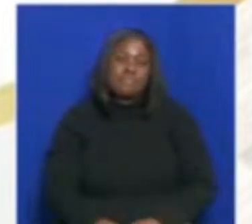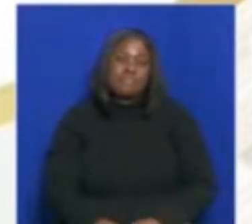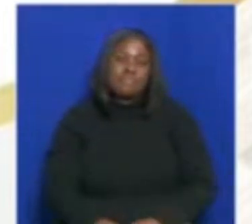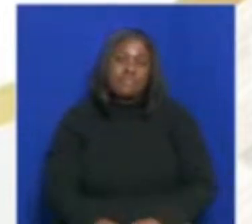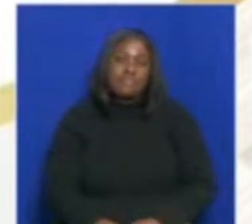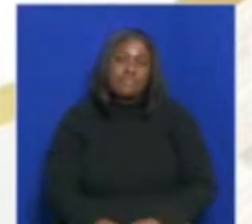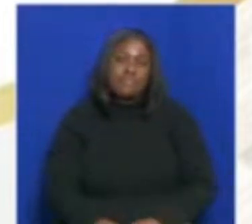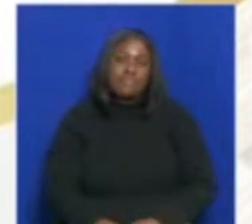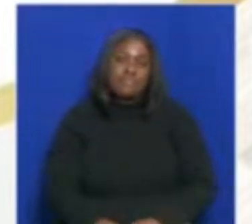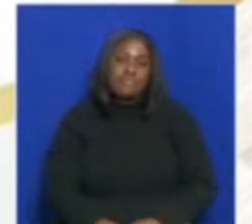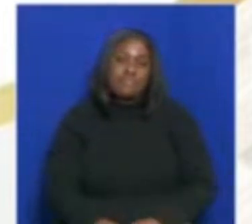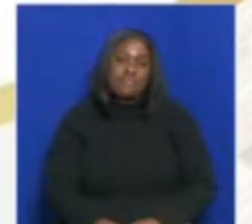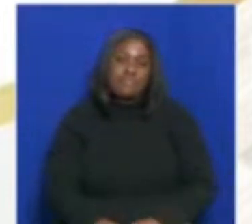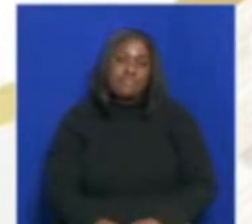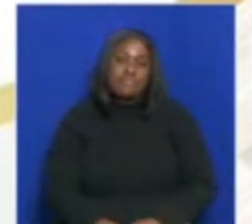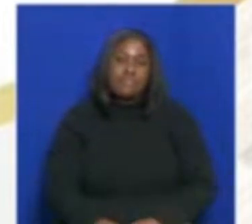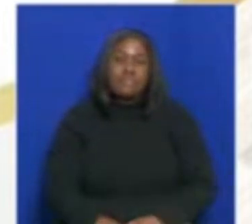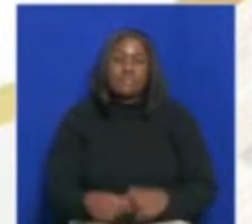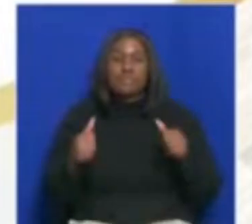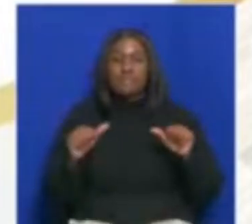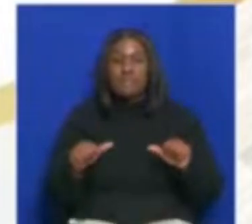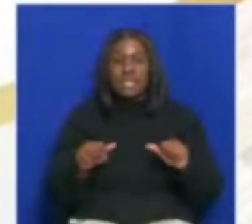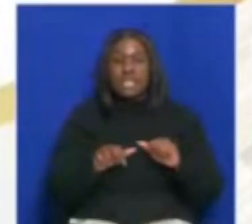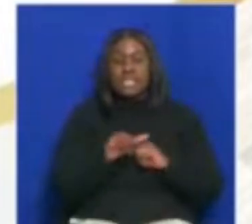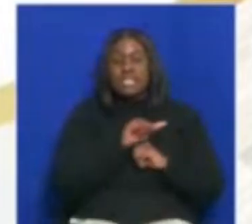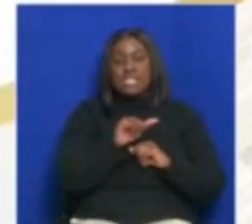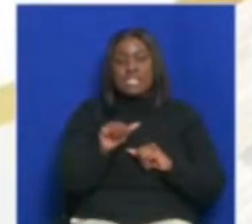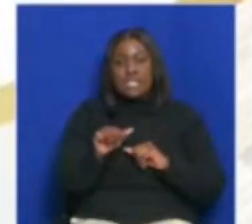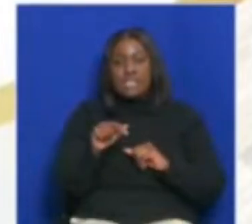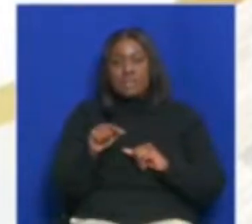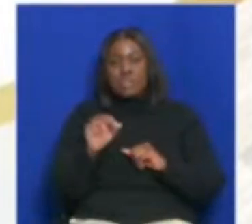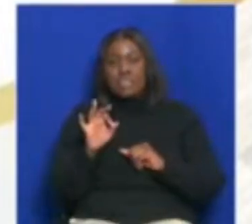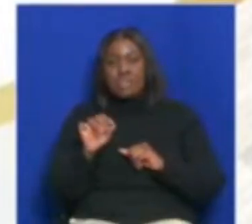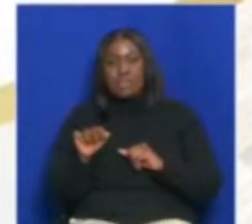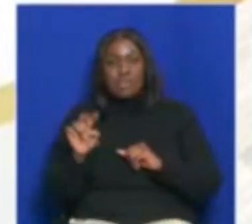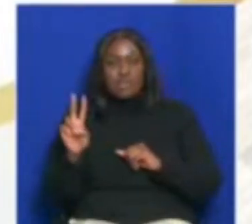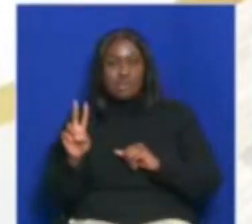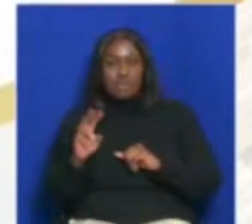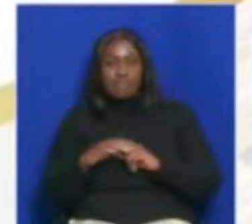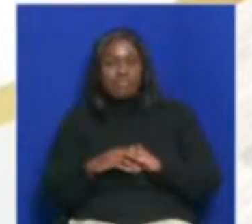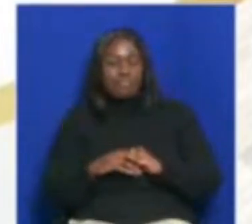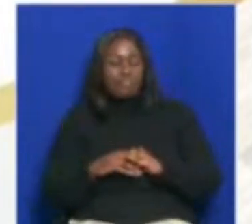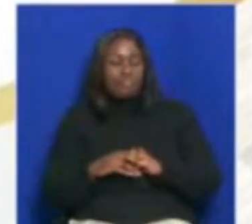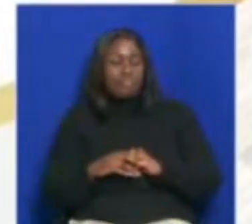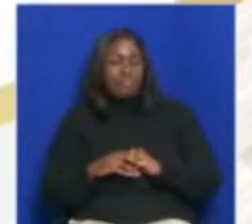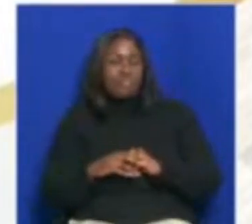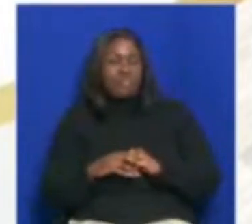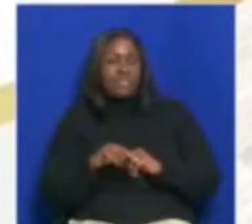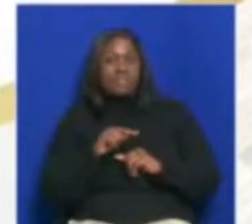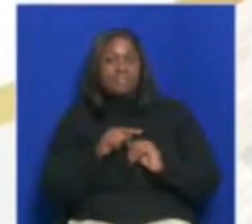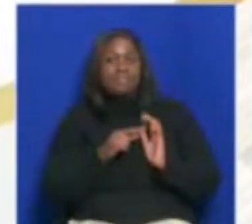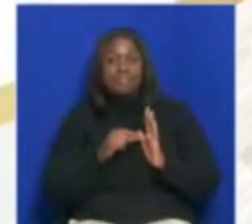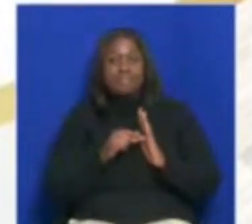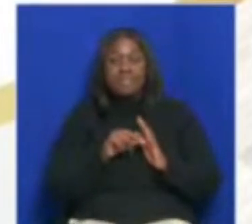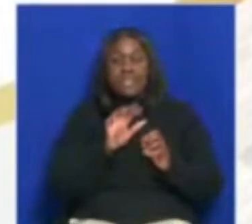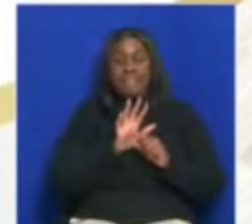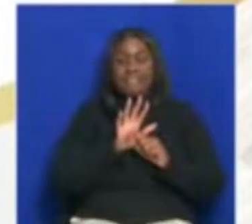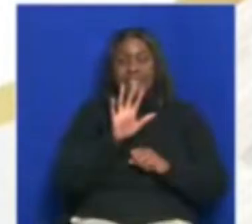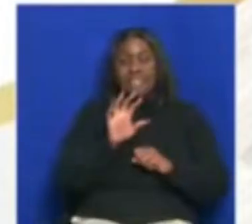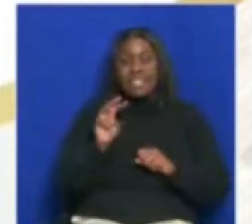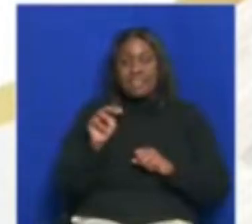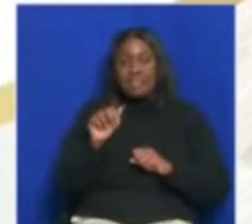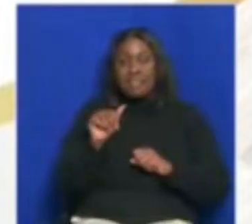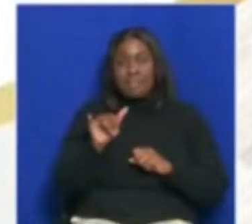Then 66.3.2. 66, okay. On the 15th of May 2023,